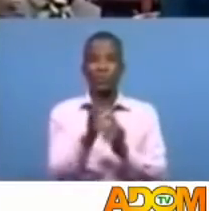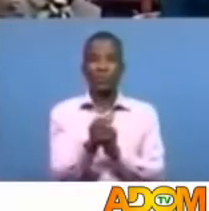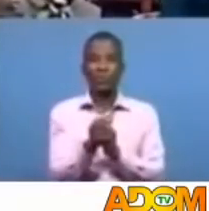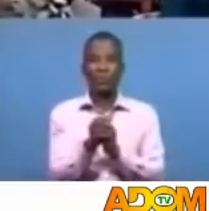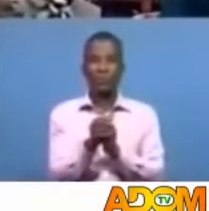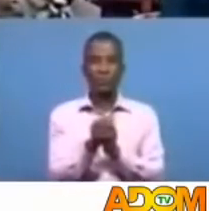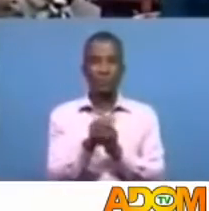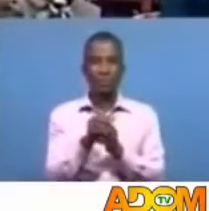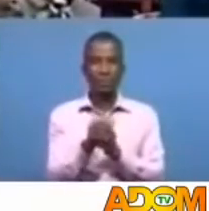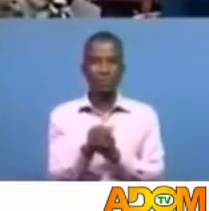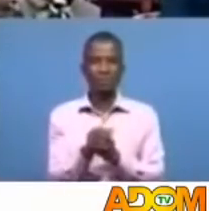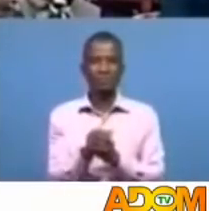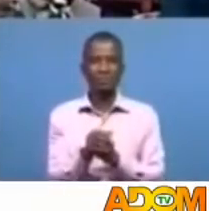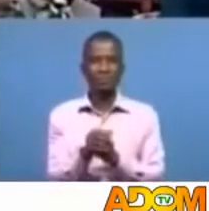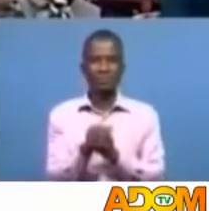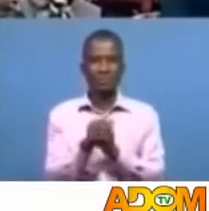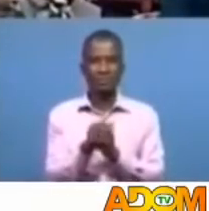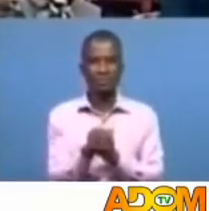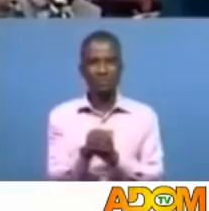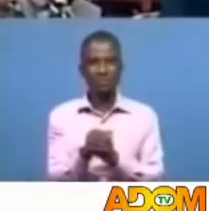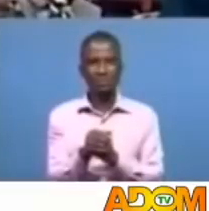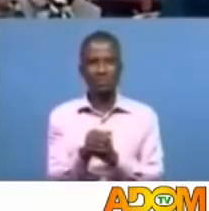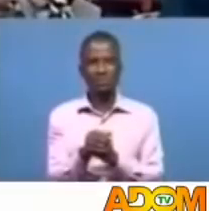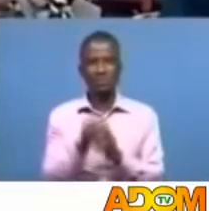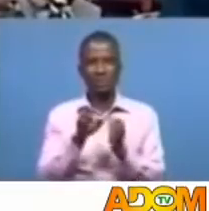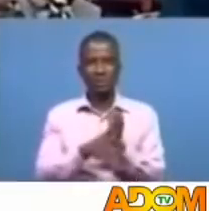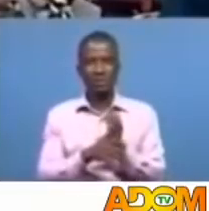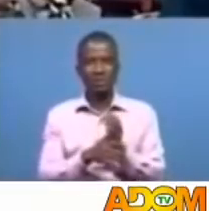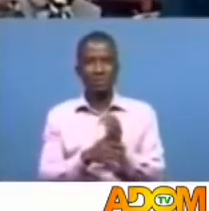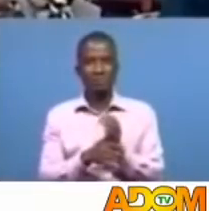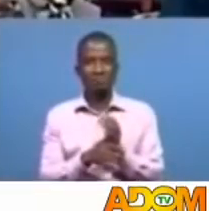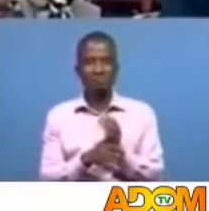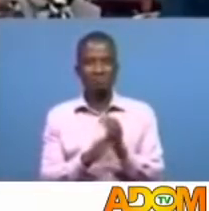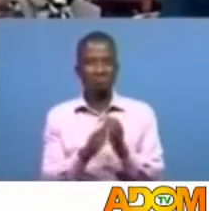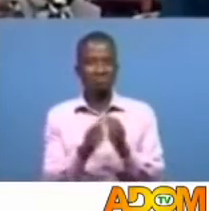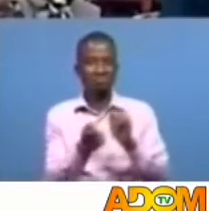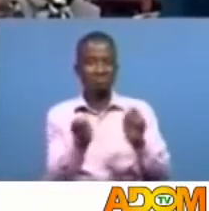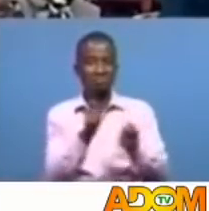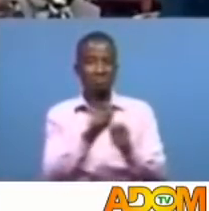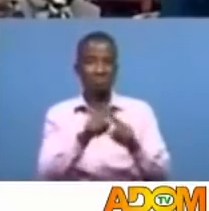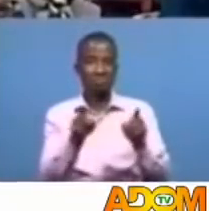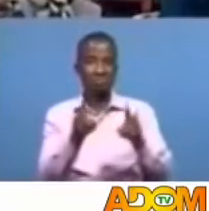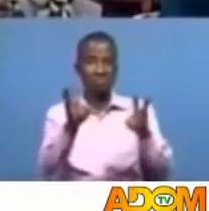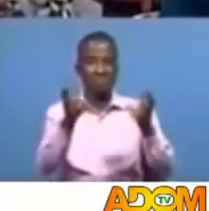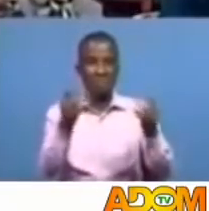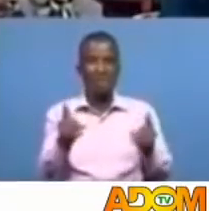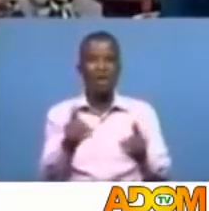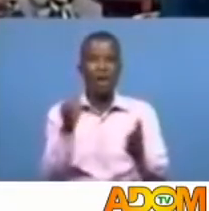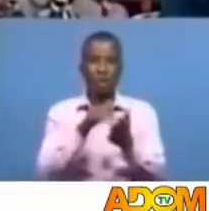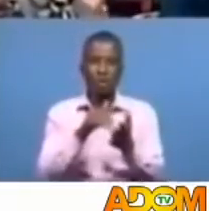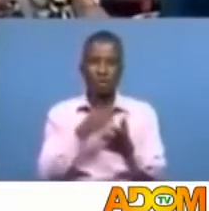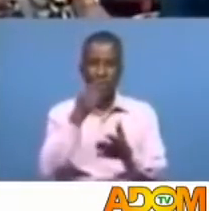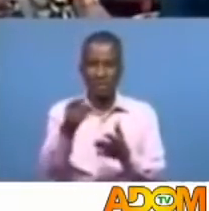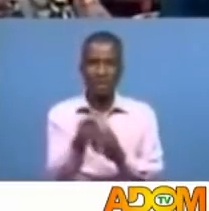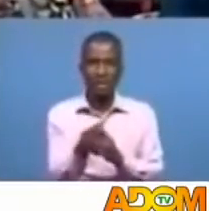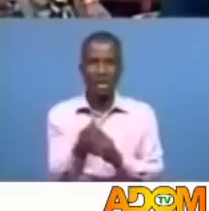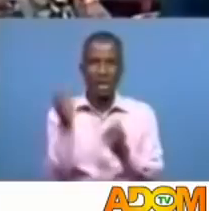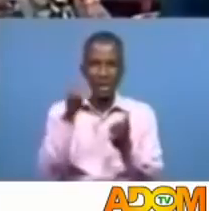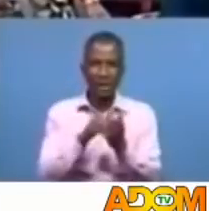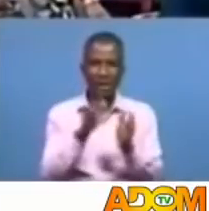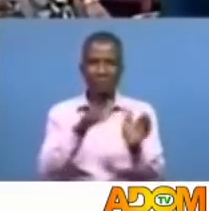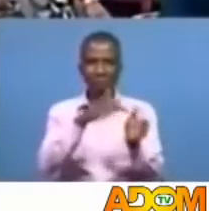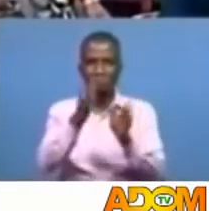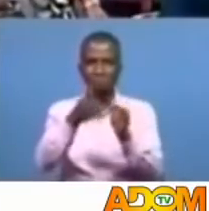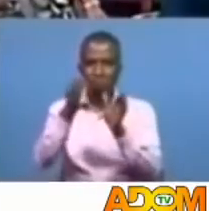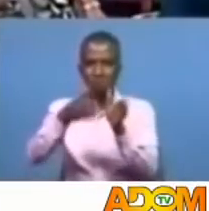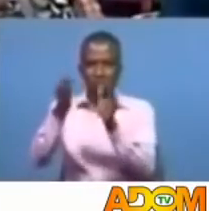case. It didn't even advert to that, and it was therefore per incuria. We say also in ground E, which I move